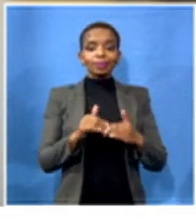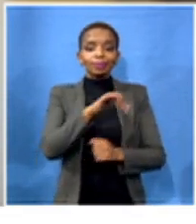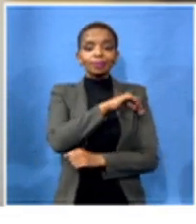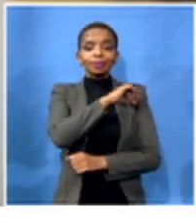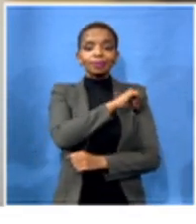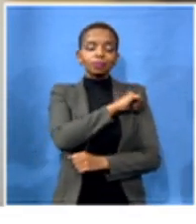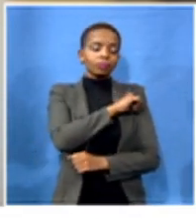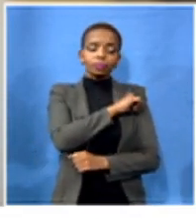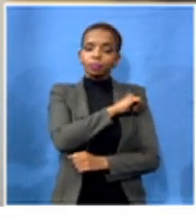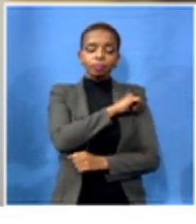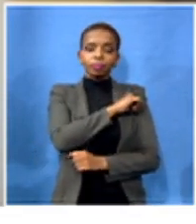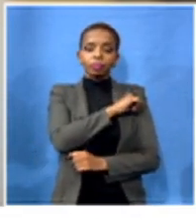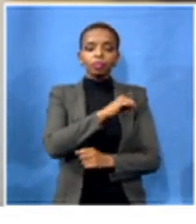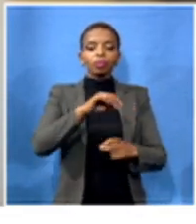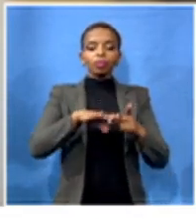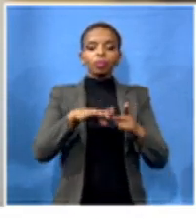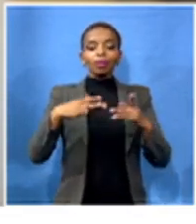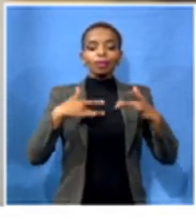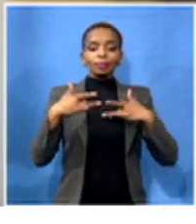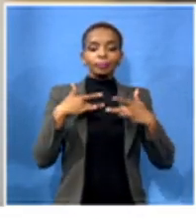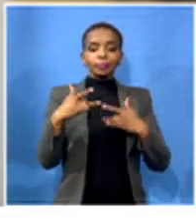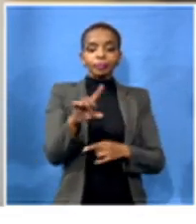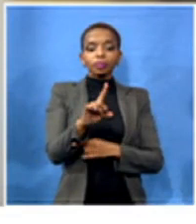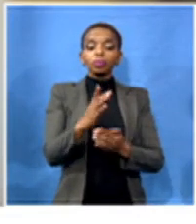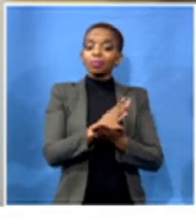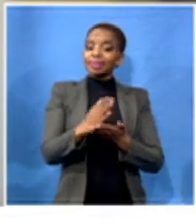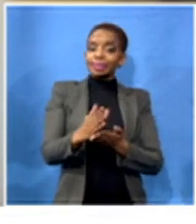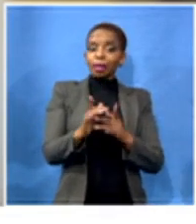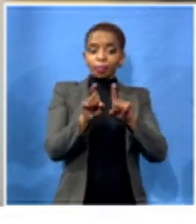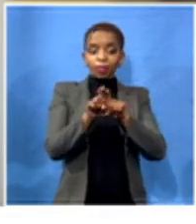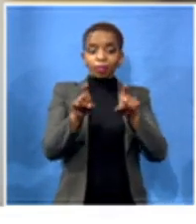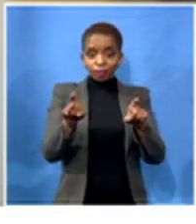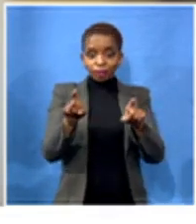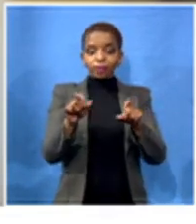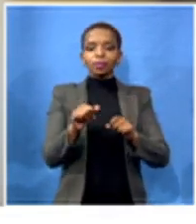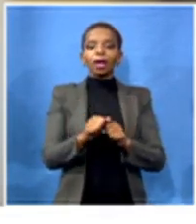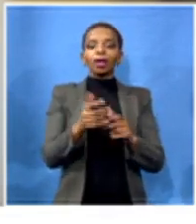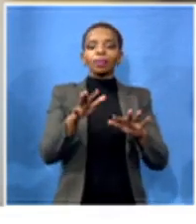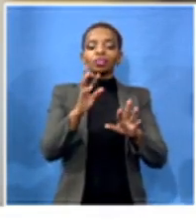some of the schemes have reported some reduction in chronic